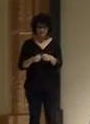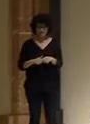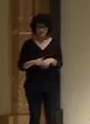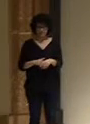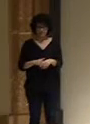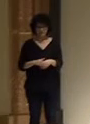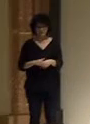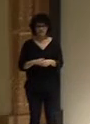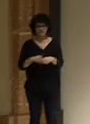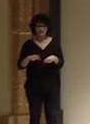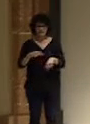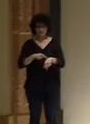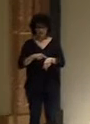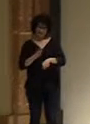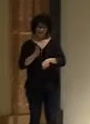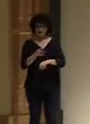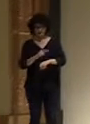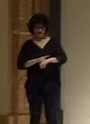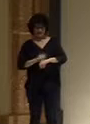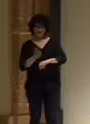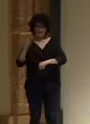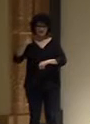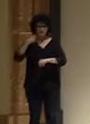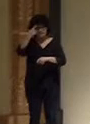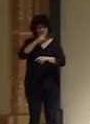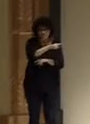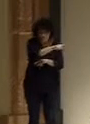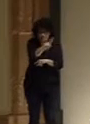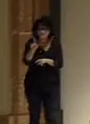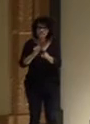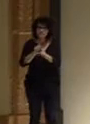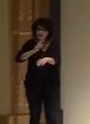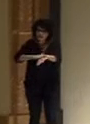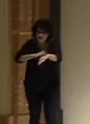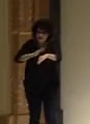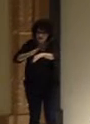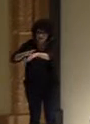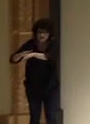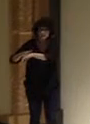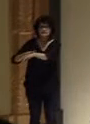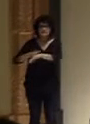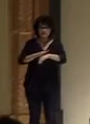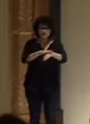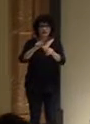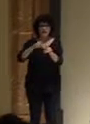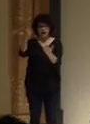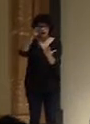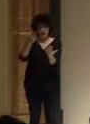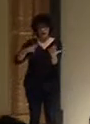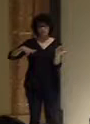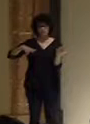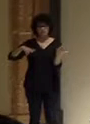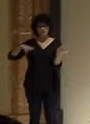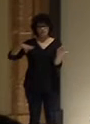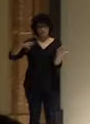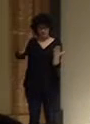and at this moment, I would really advise you to read the three articles on Portuguese arts life and the mapping, which are in